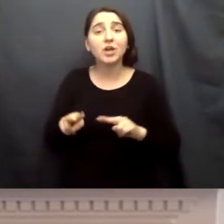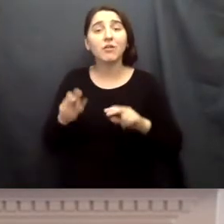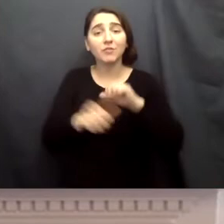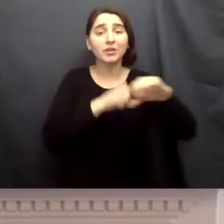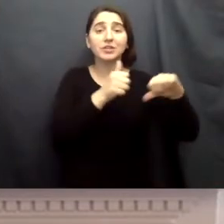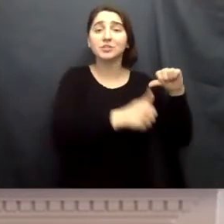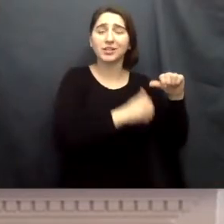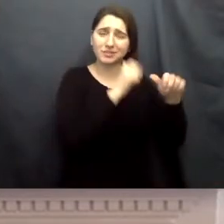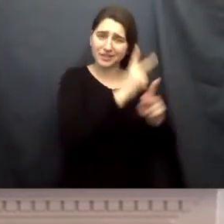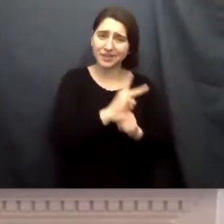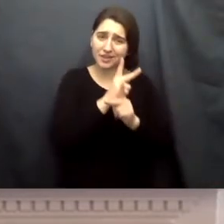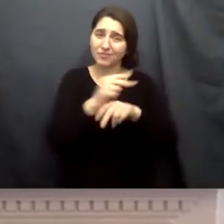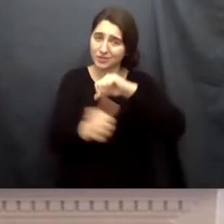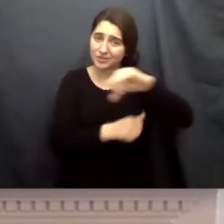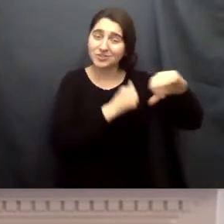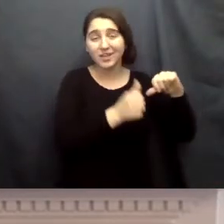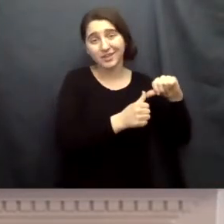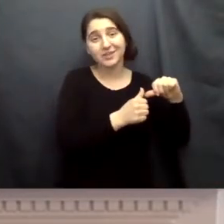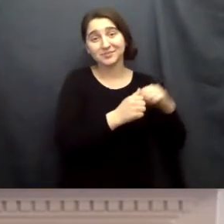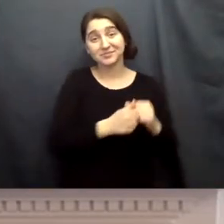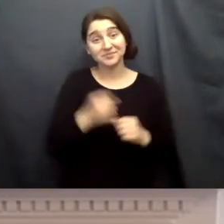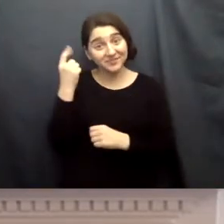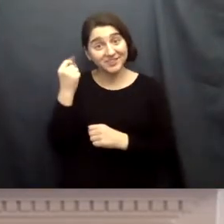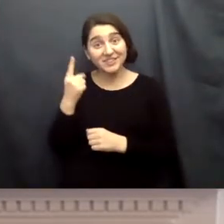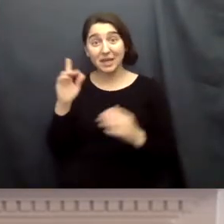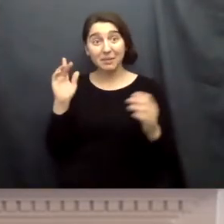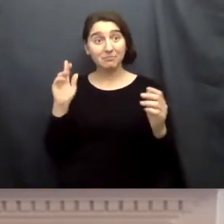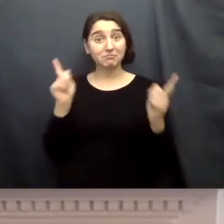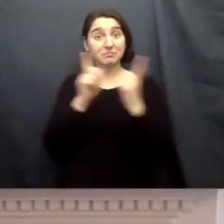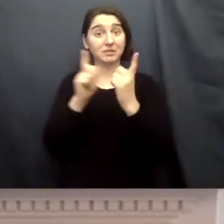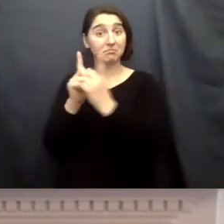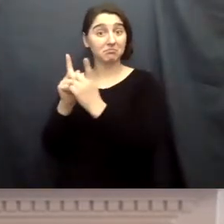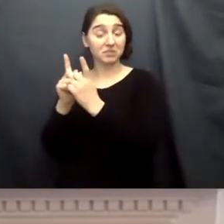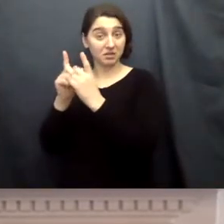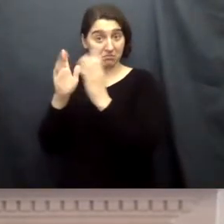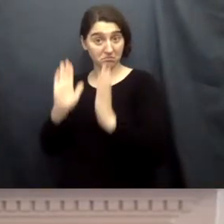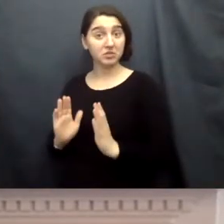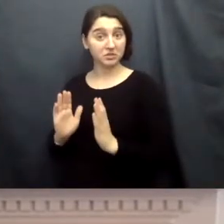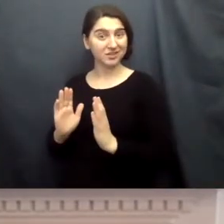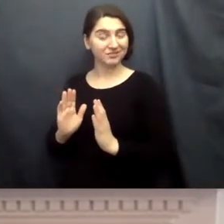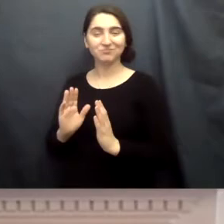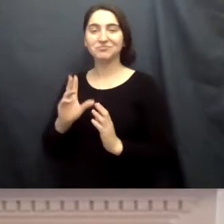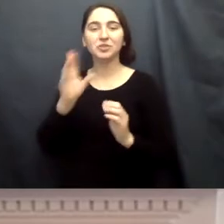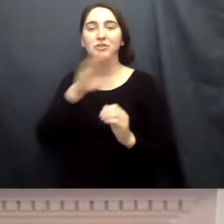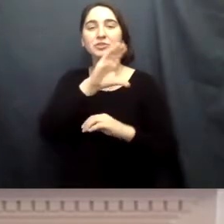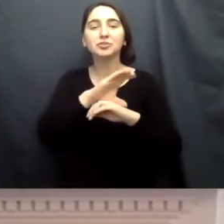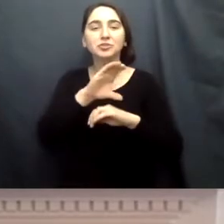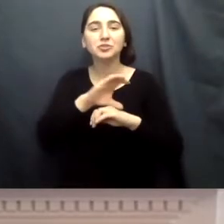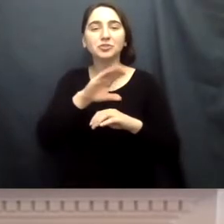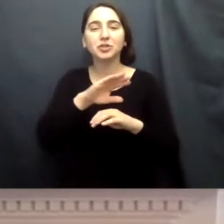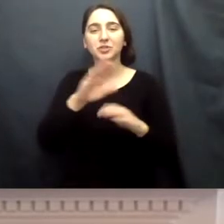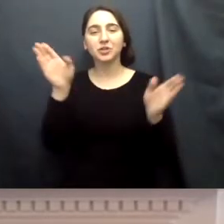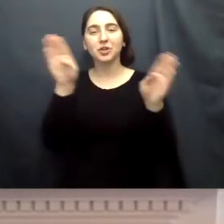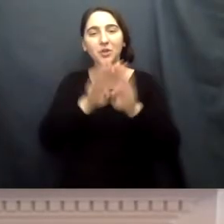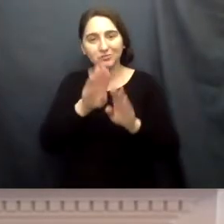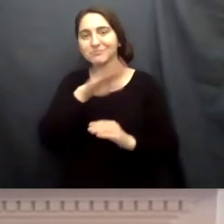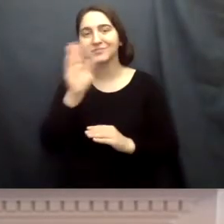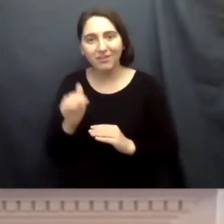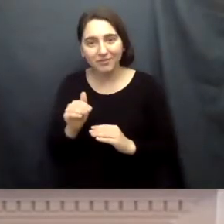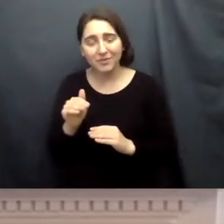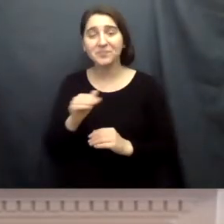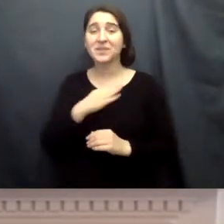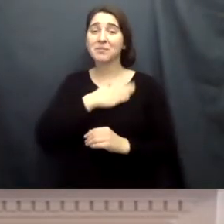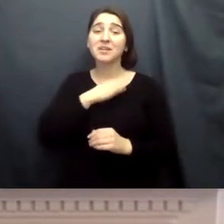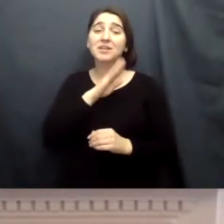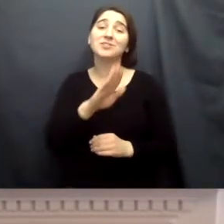another. We are not meeting in person, but church never closed. Please continue to send your